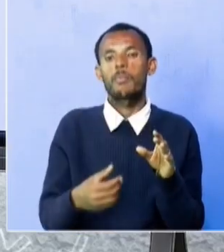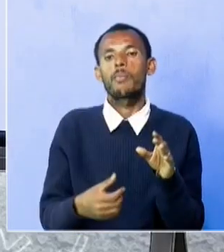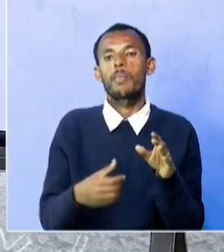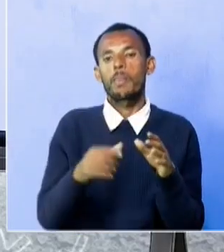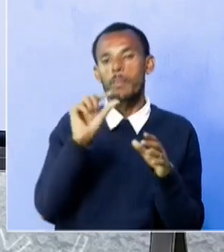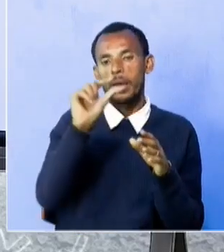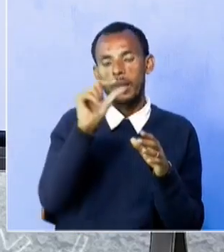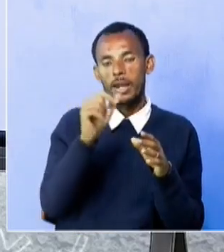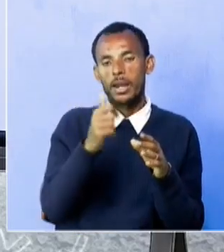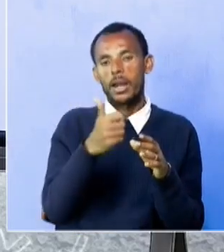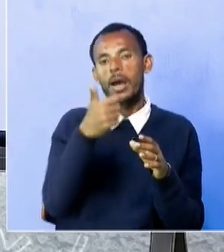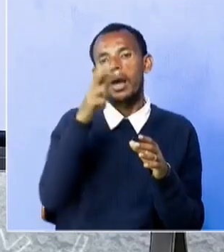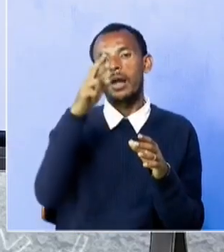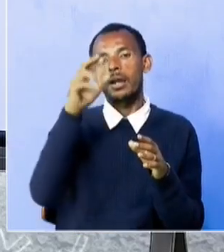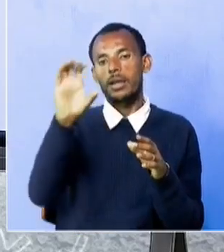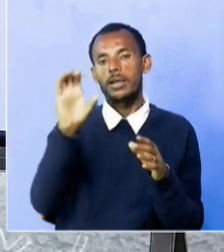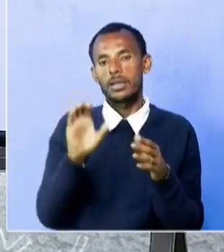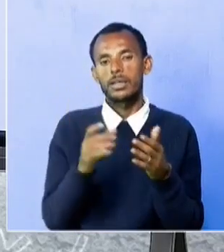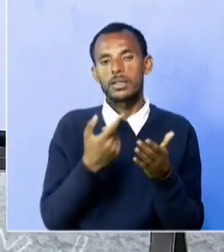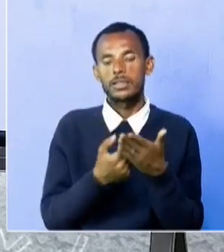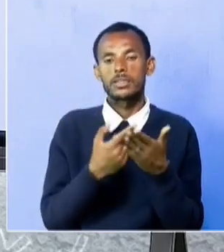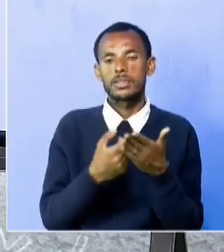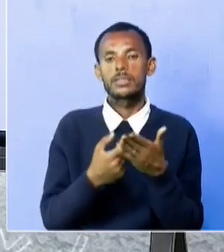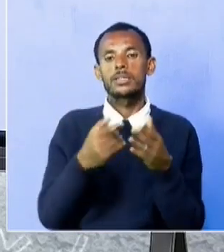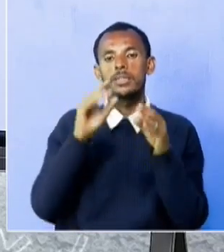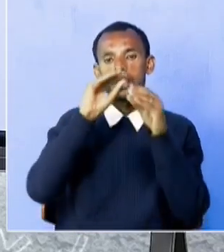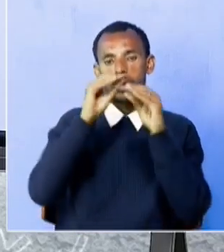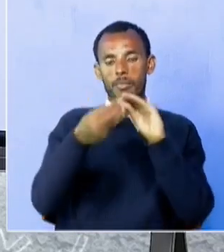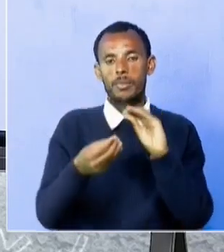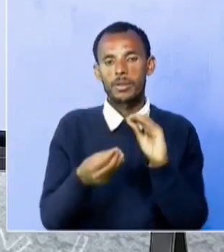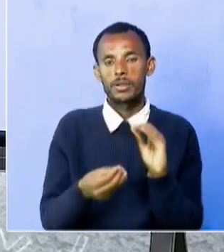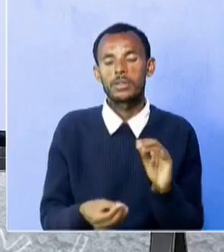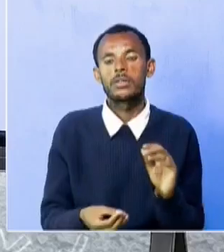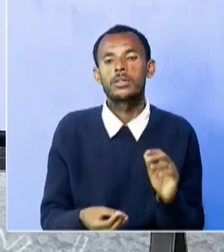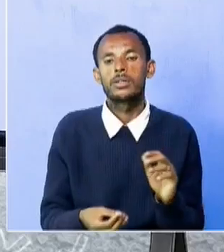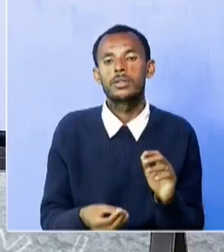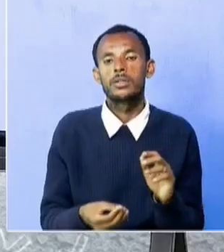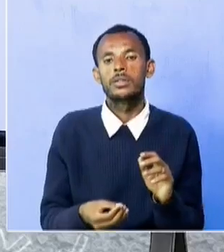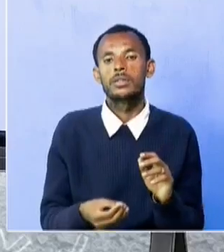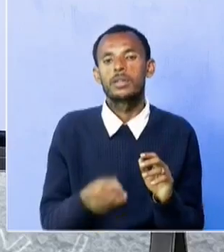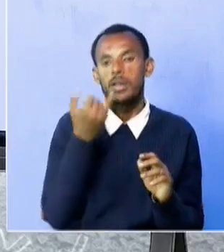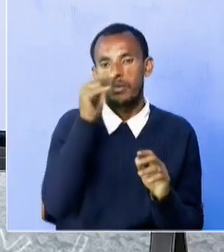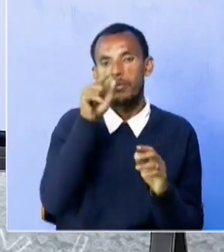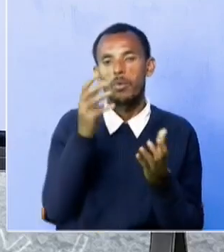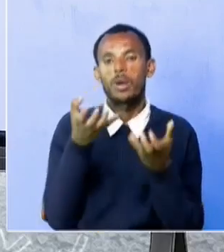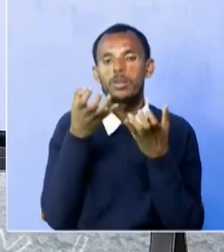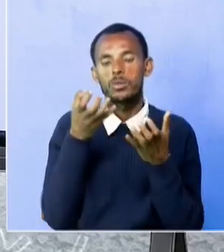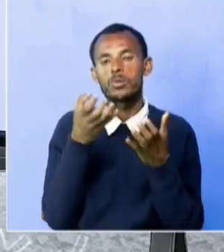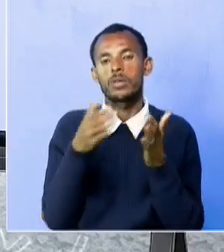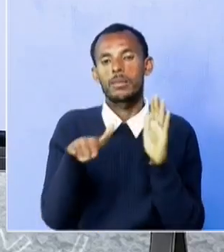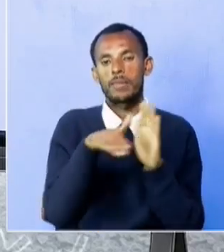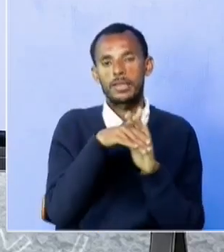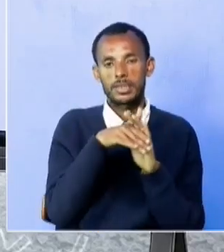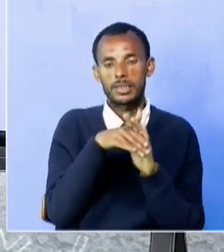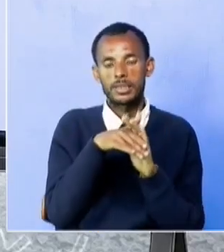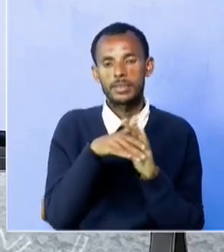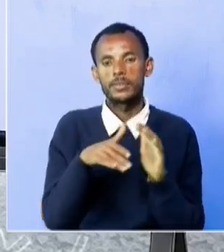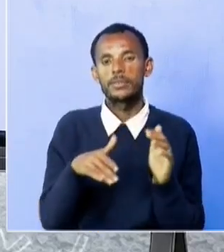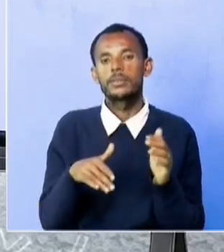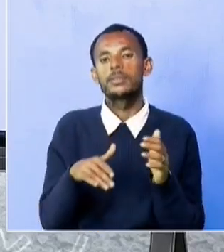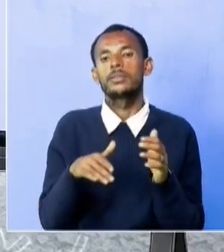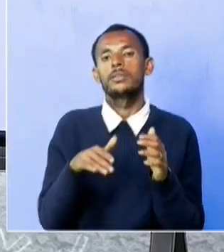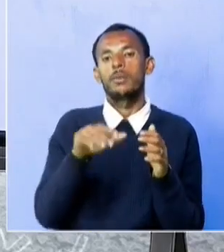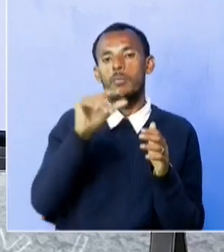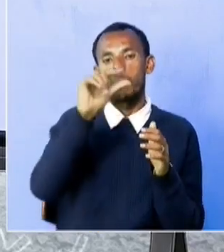right? So in terms of number, if you want to represent